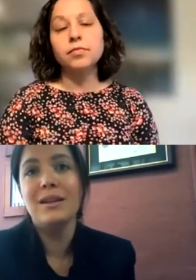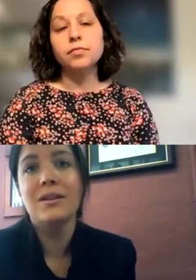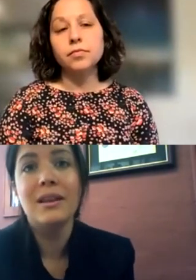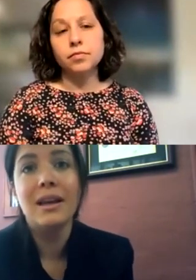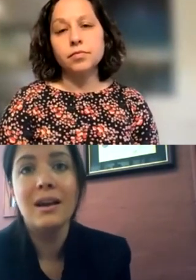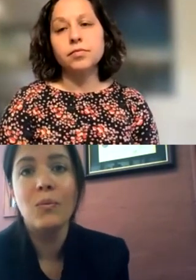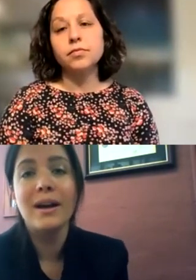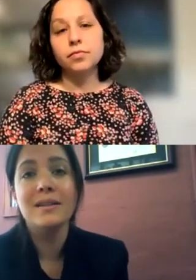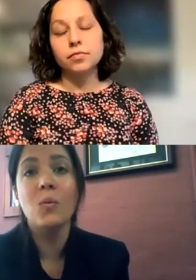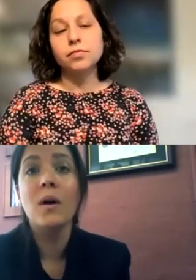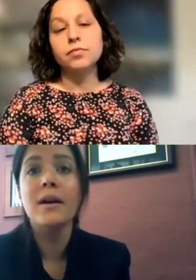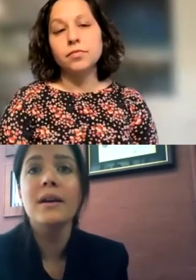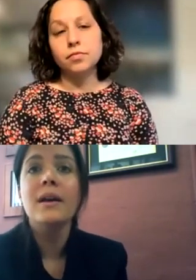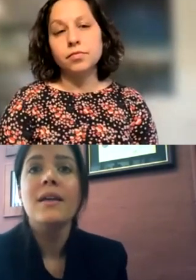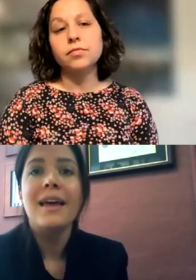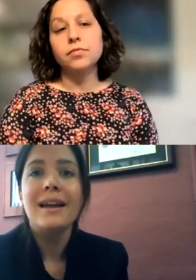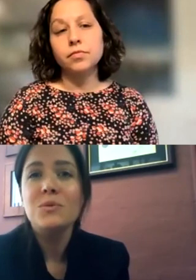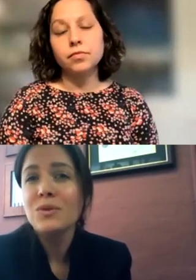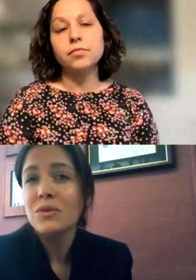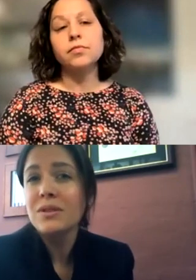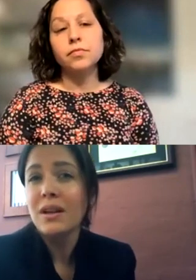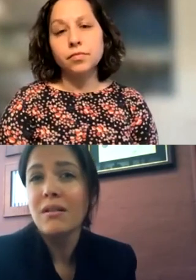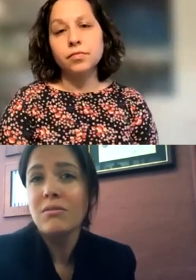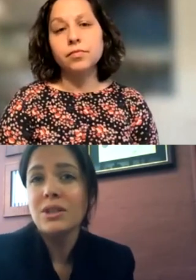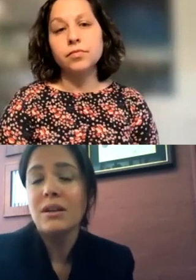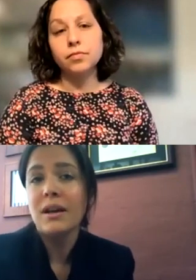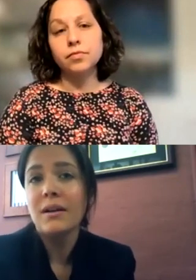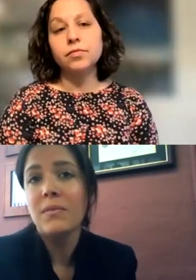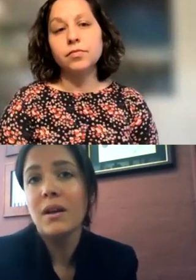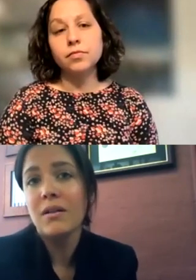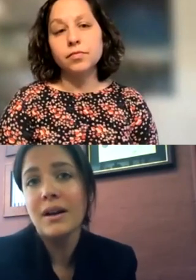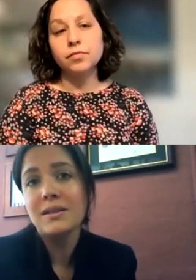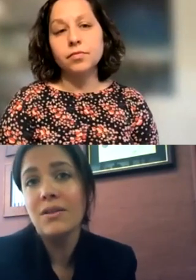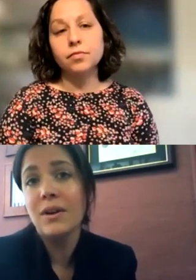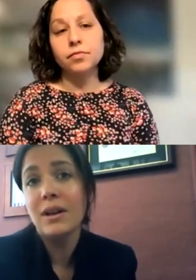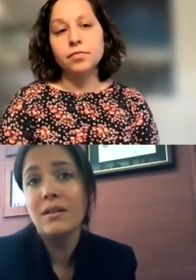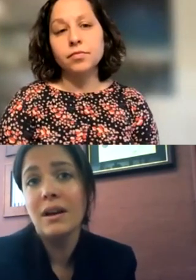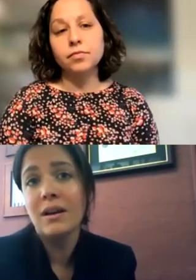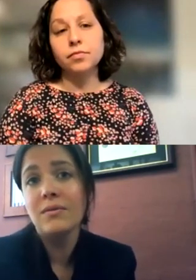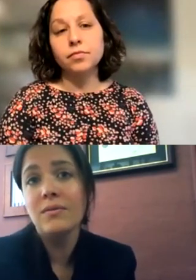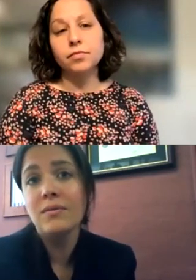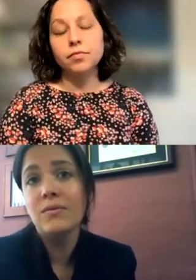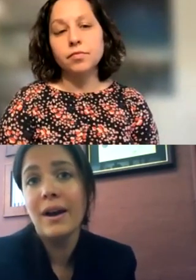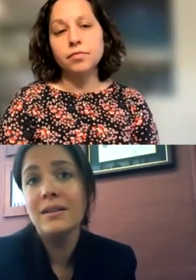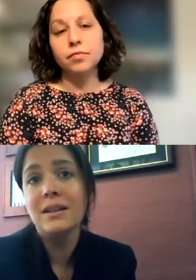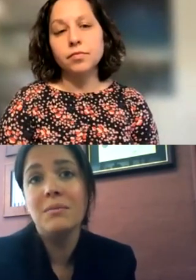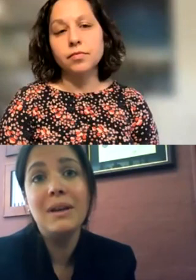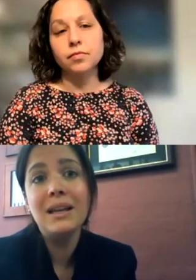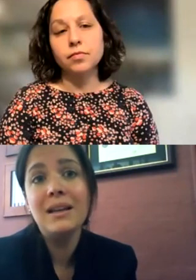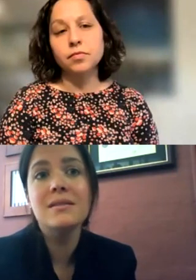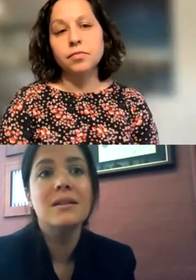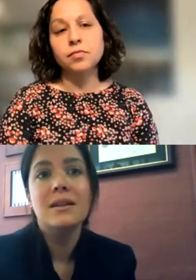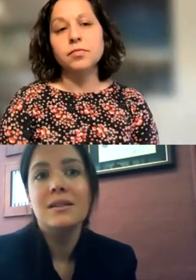important relationally, and why does it work? That has resulted in coaching across different